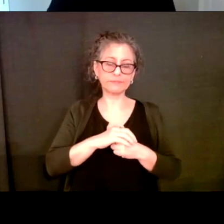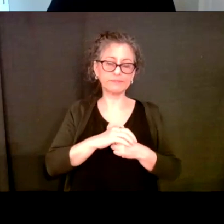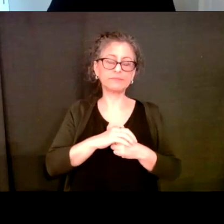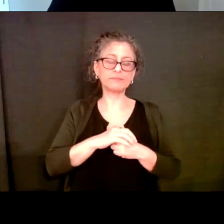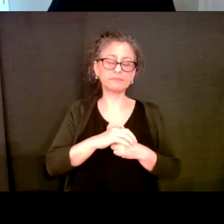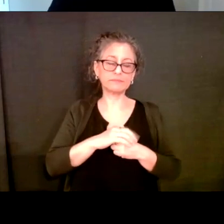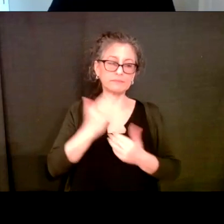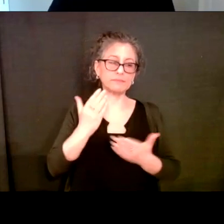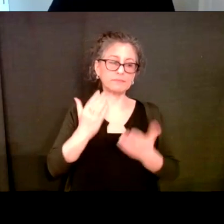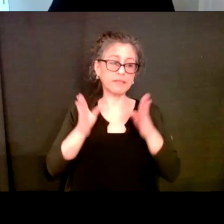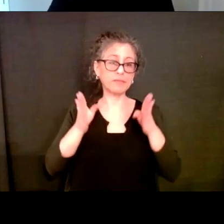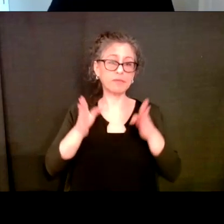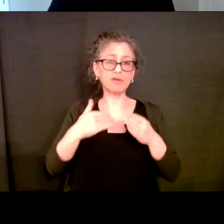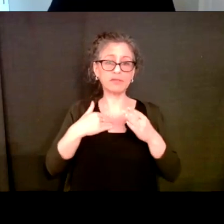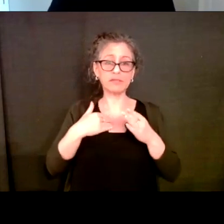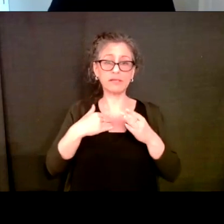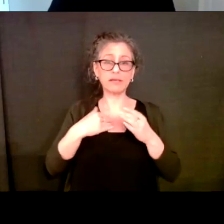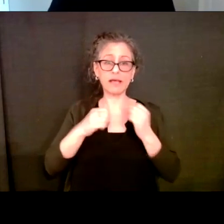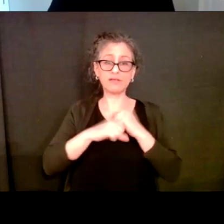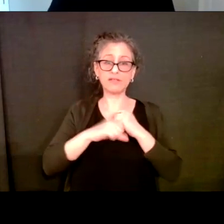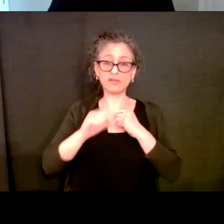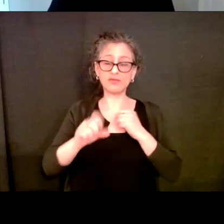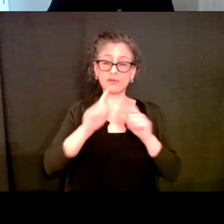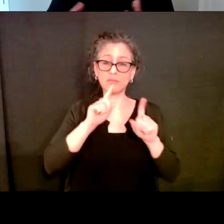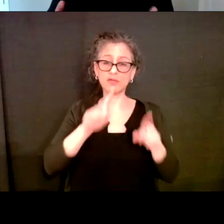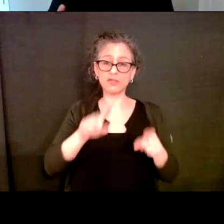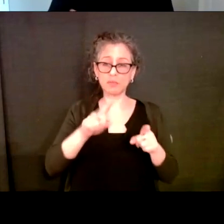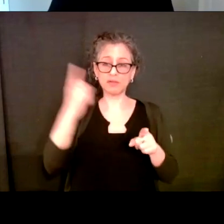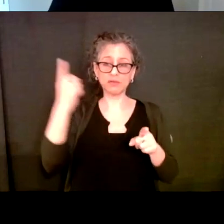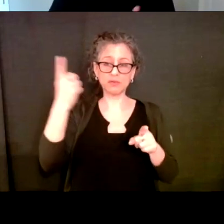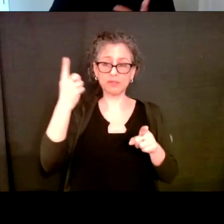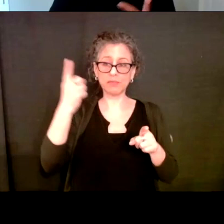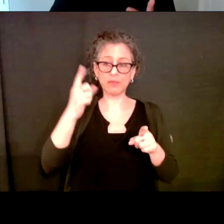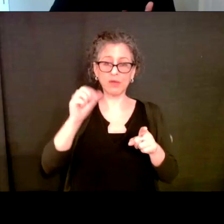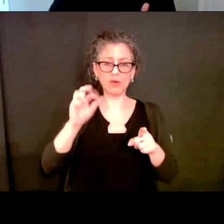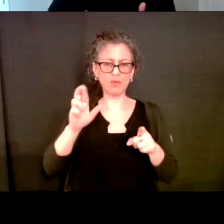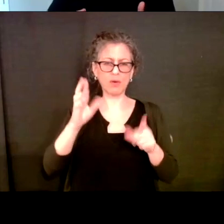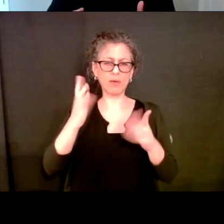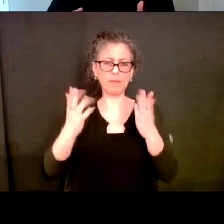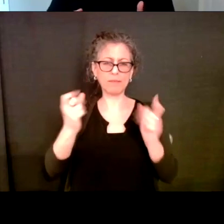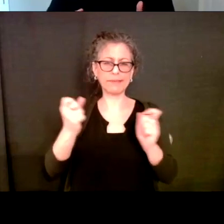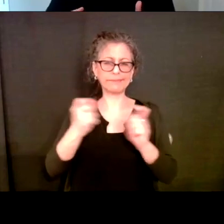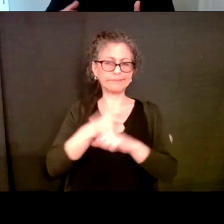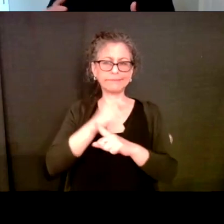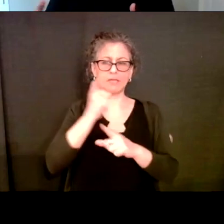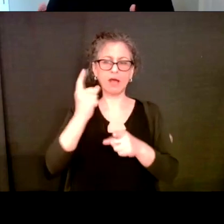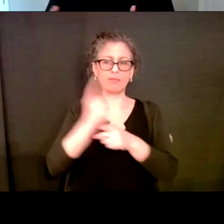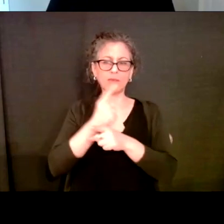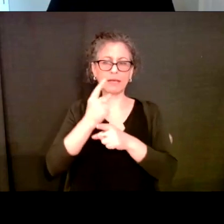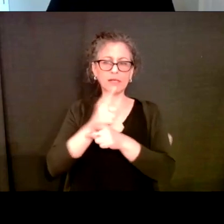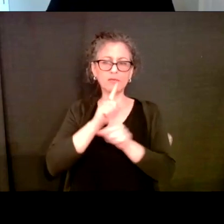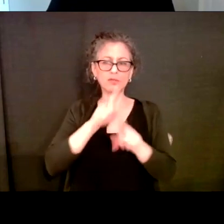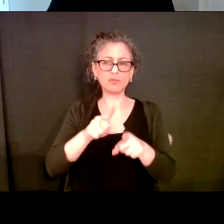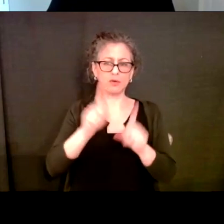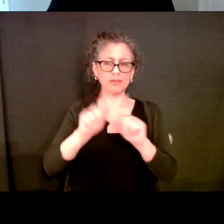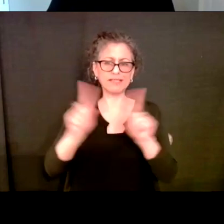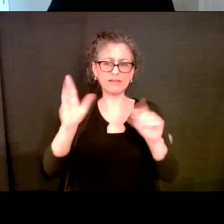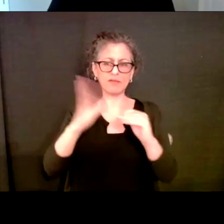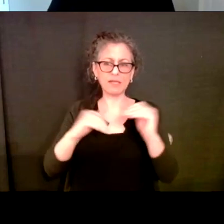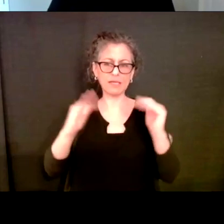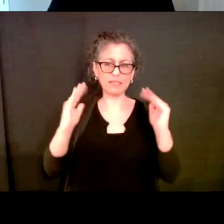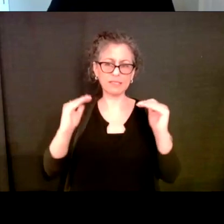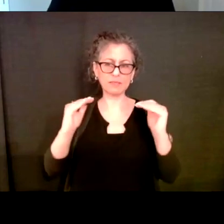somebody might have an extreme response to a situation, or the response might be unusual or really much different than what we'd